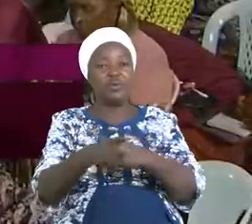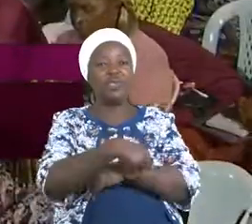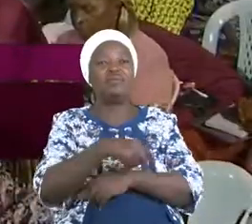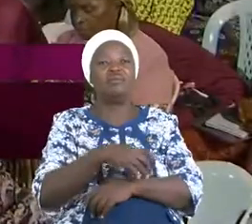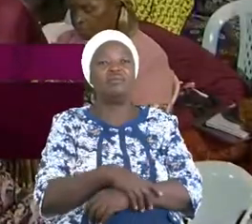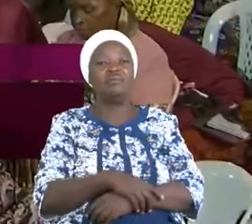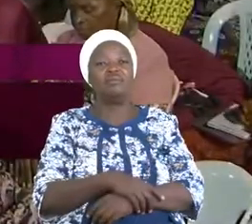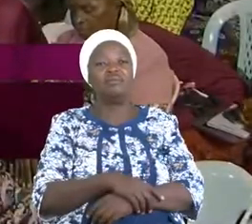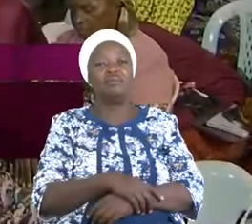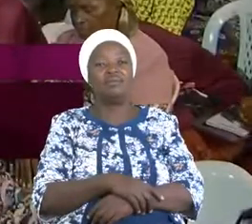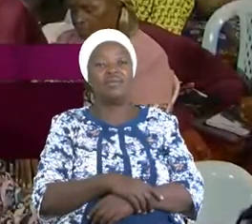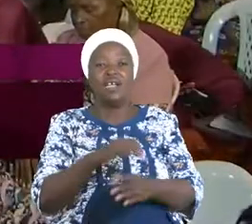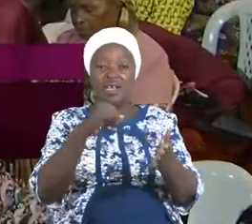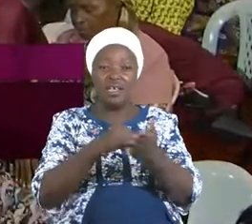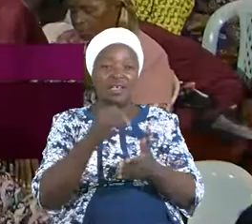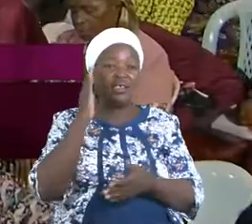It shall be so.